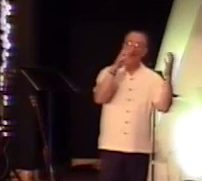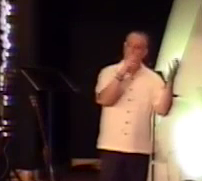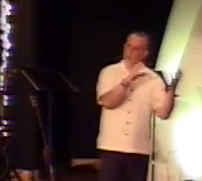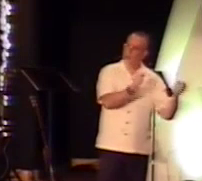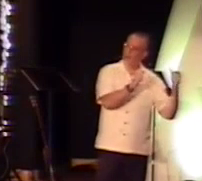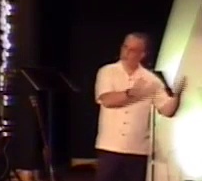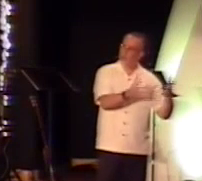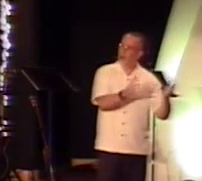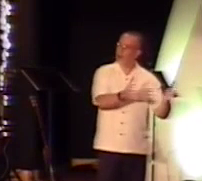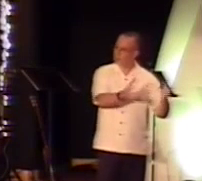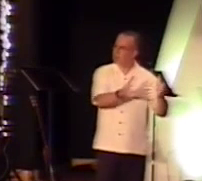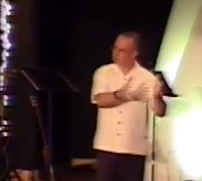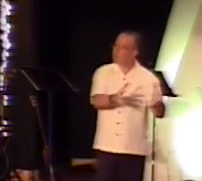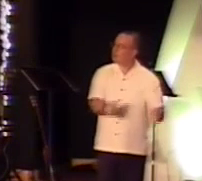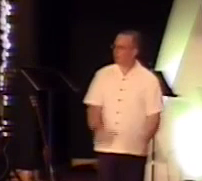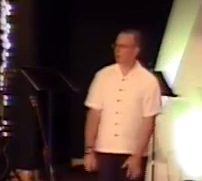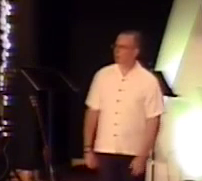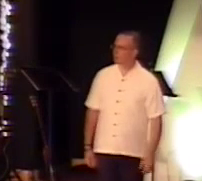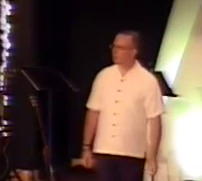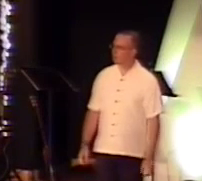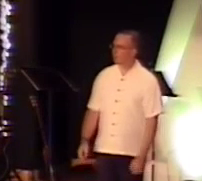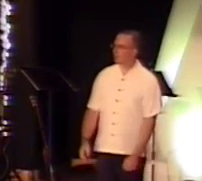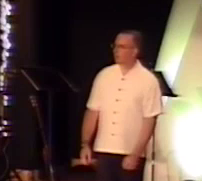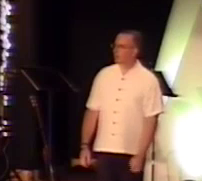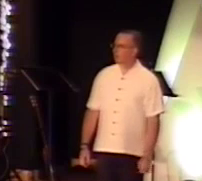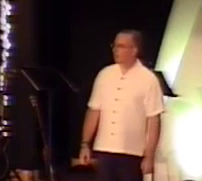church is still built on this leader.